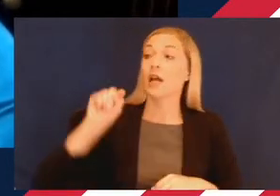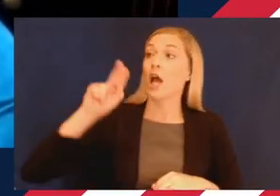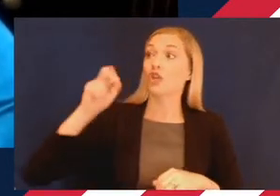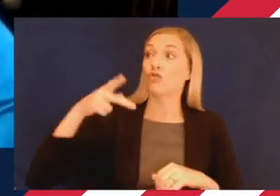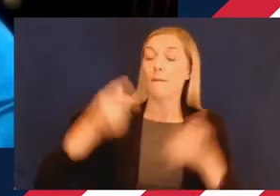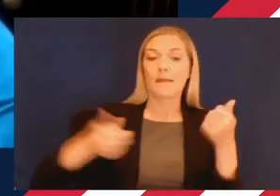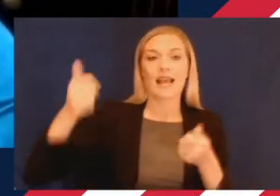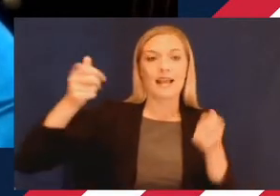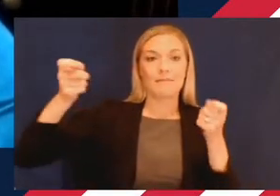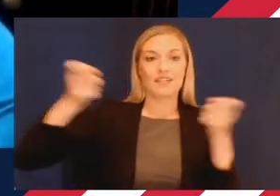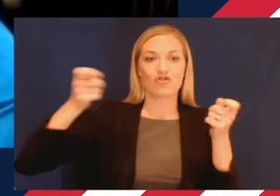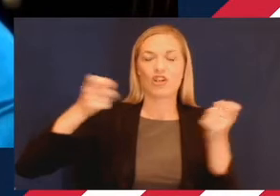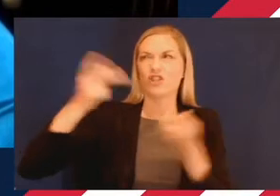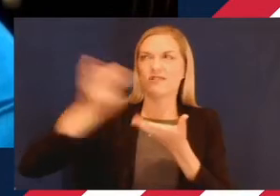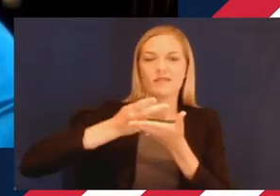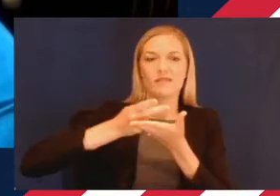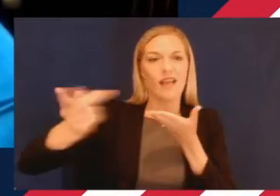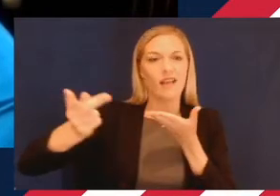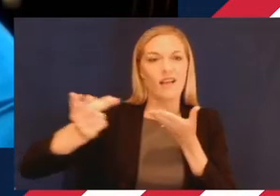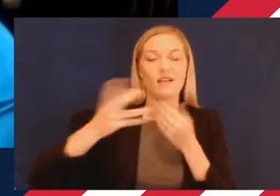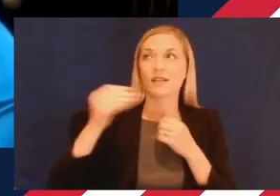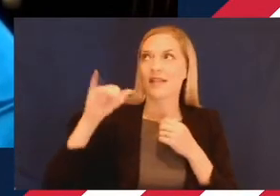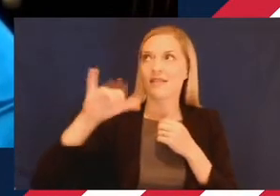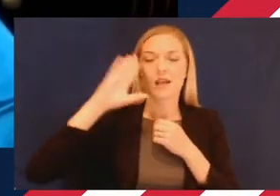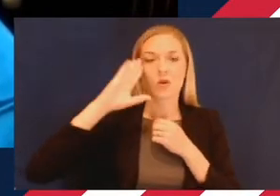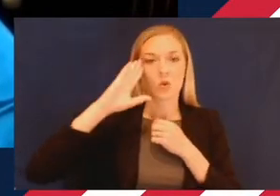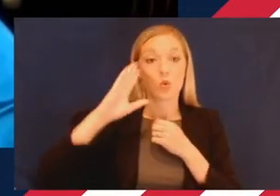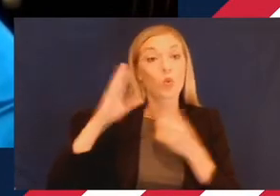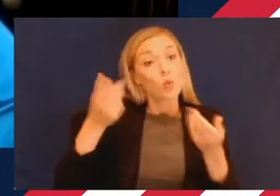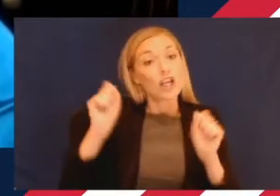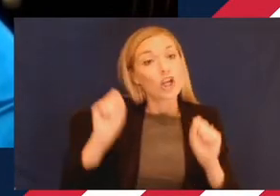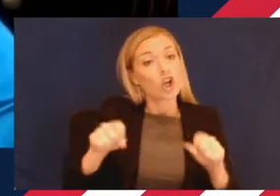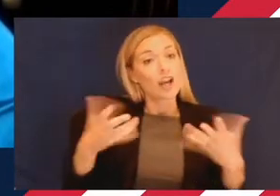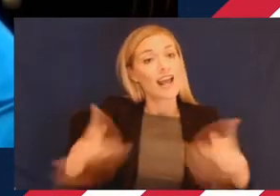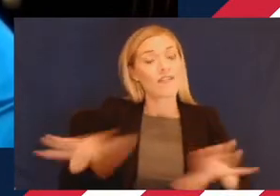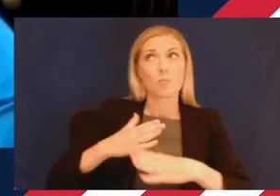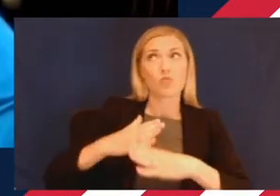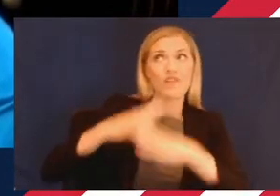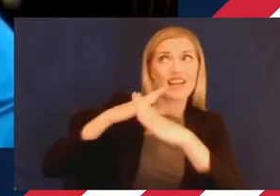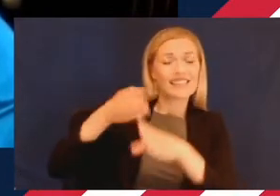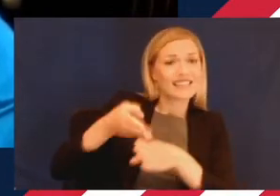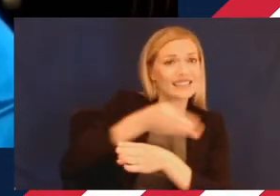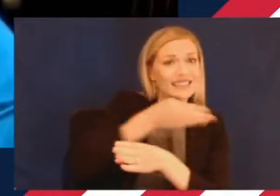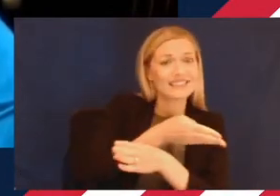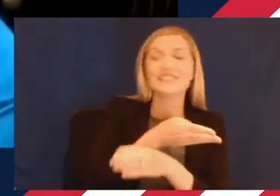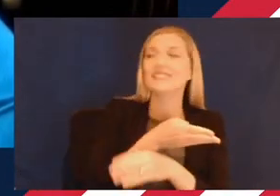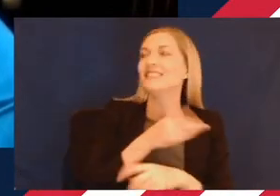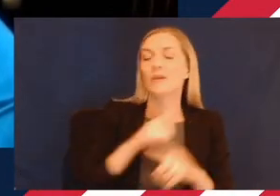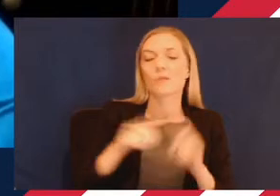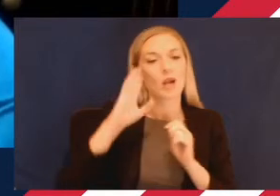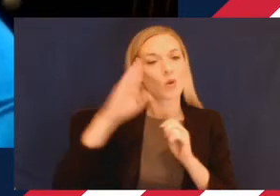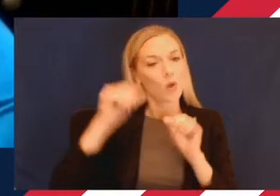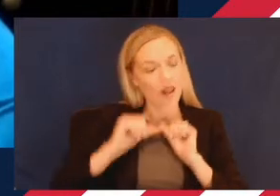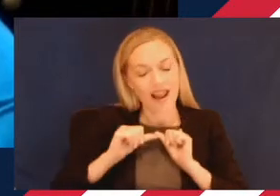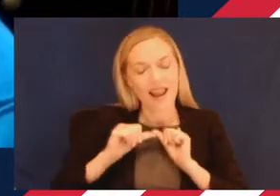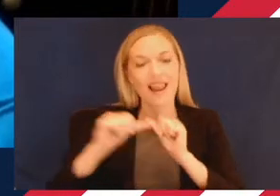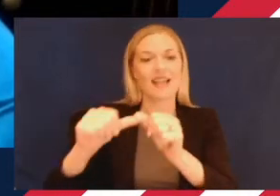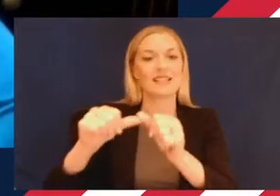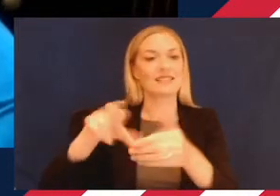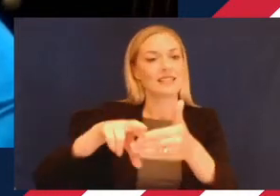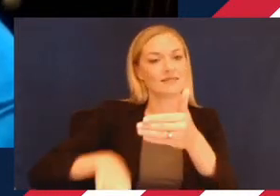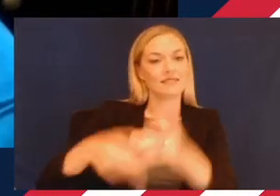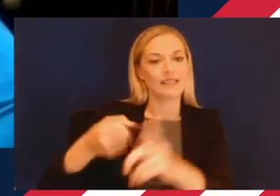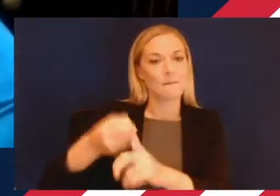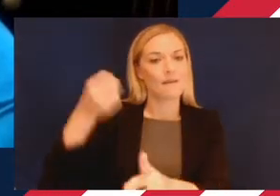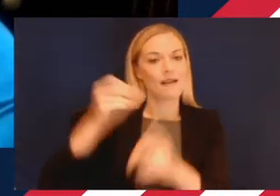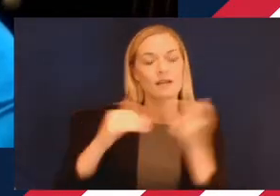preventable and will have a lasting impact on so many. Joe Biden and Democrats believe that the American